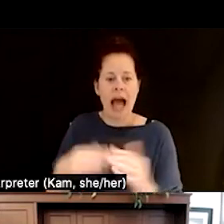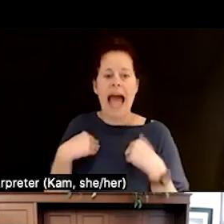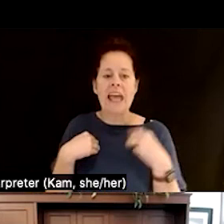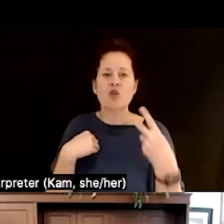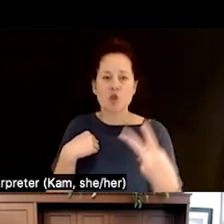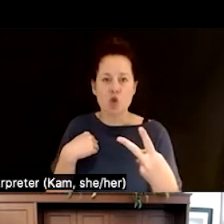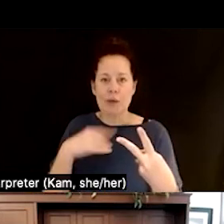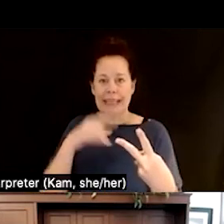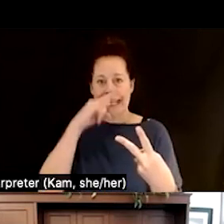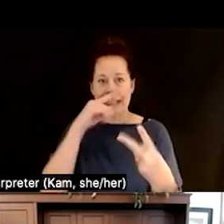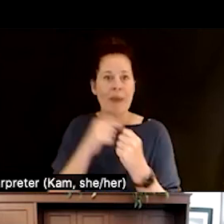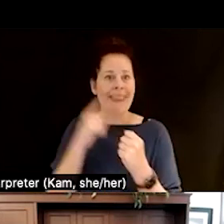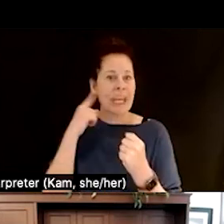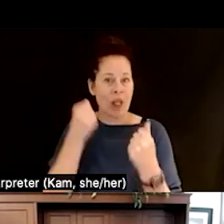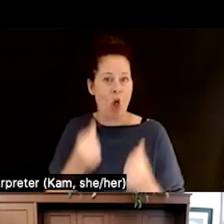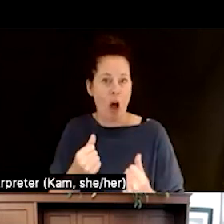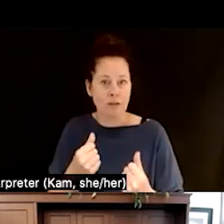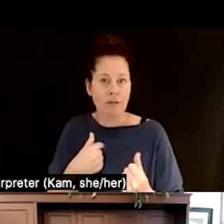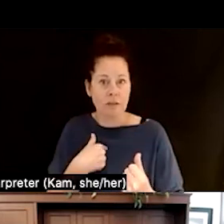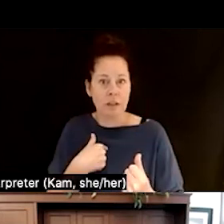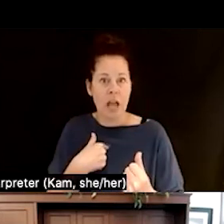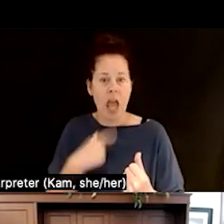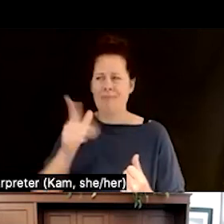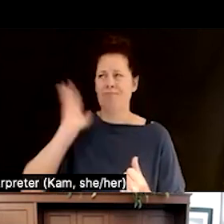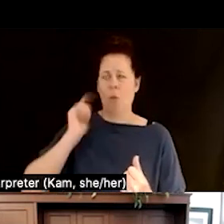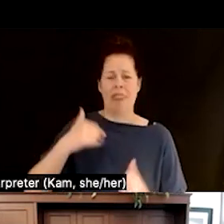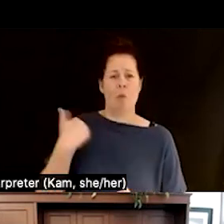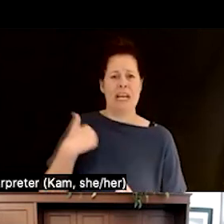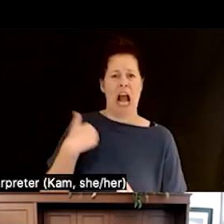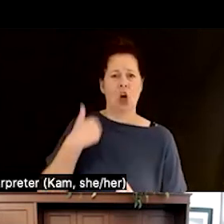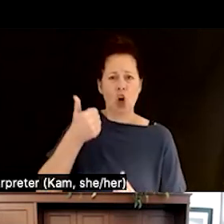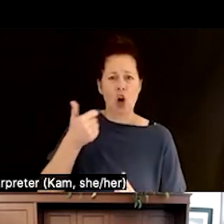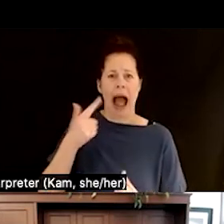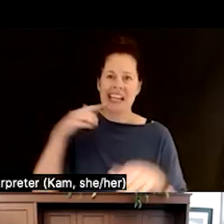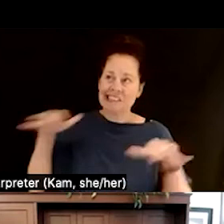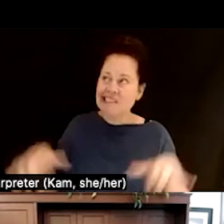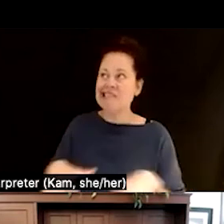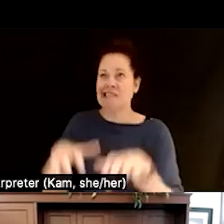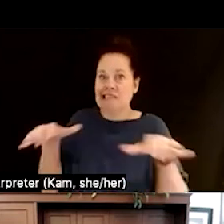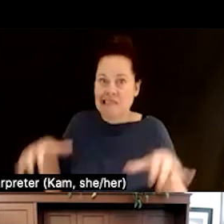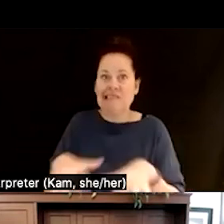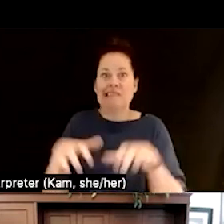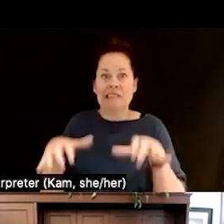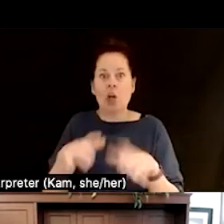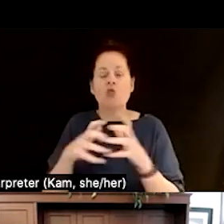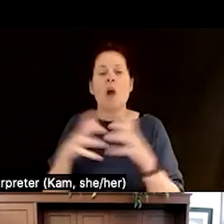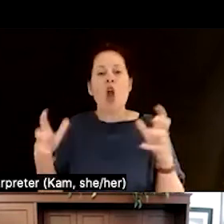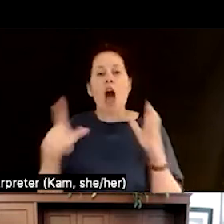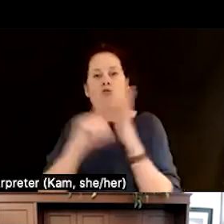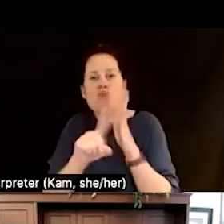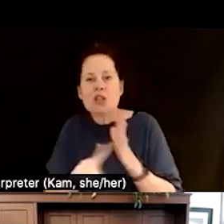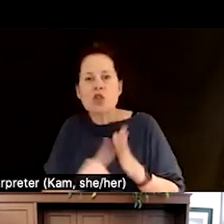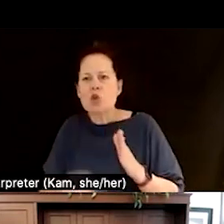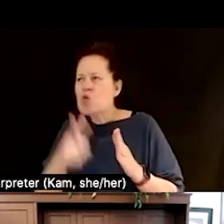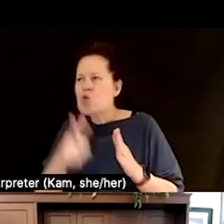with hearing loss as well, so when they were younger, I had to ask and do a lot of research and find out who is